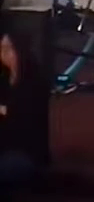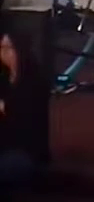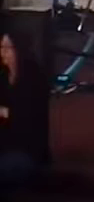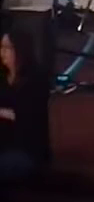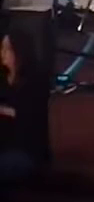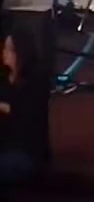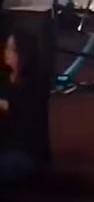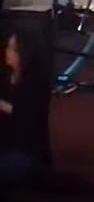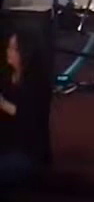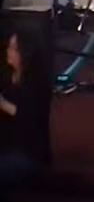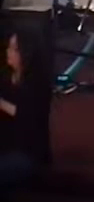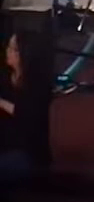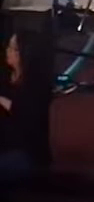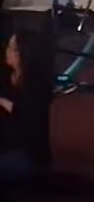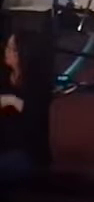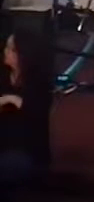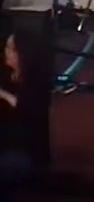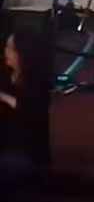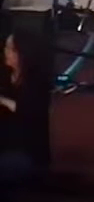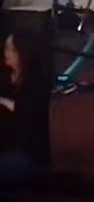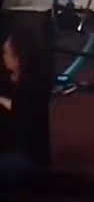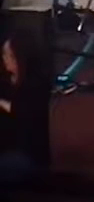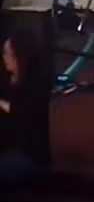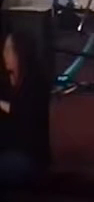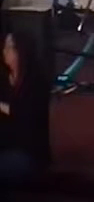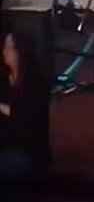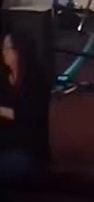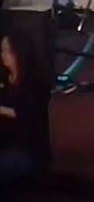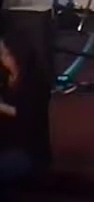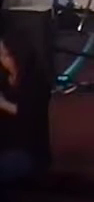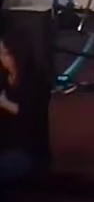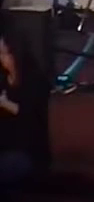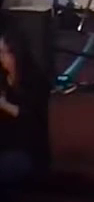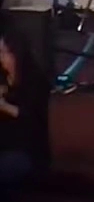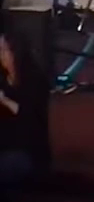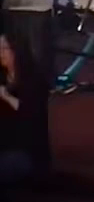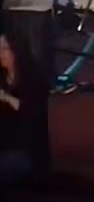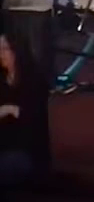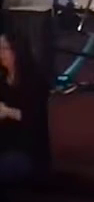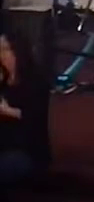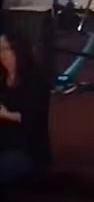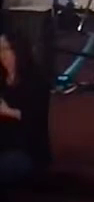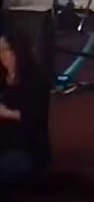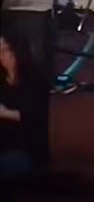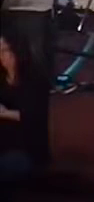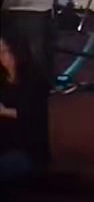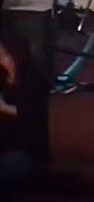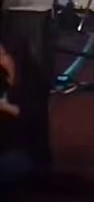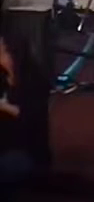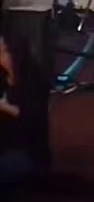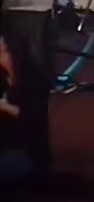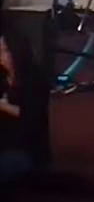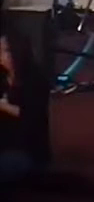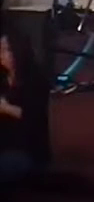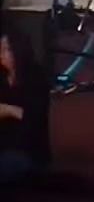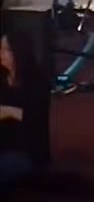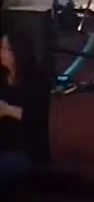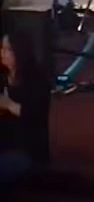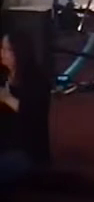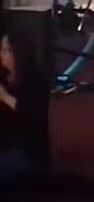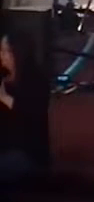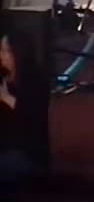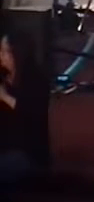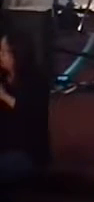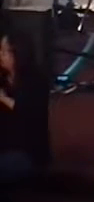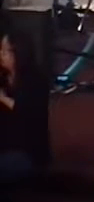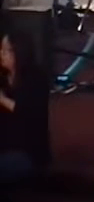getting up and coming to church and sacrificing your time. Those are things that we can be thankful for. We should be a good example to the people around